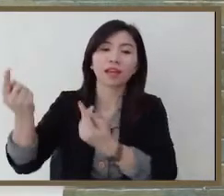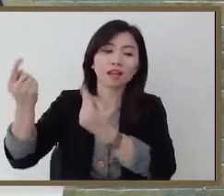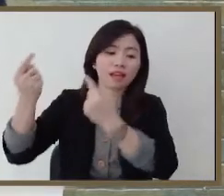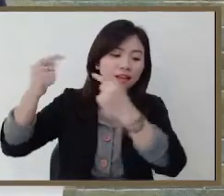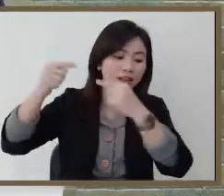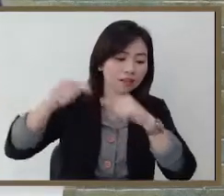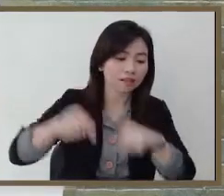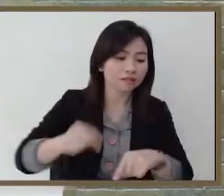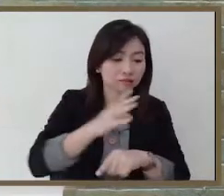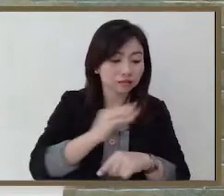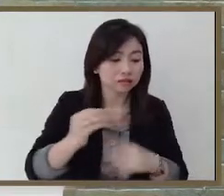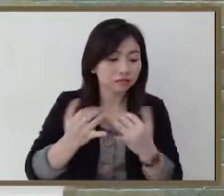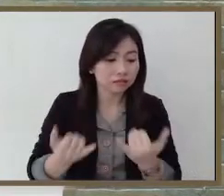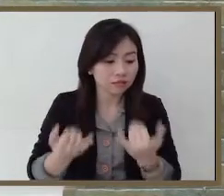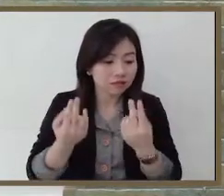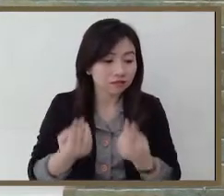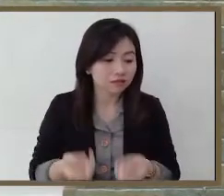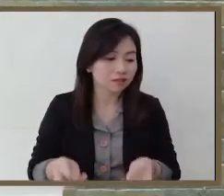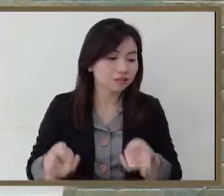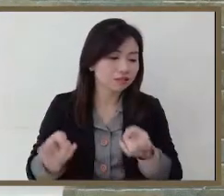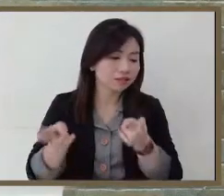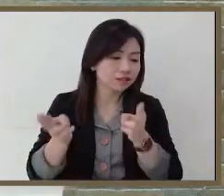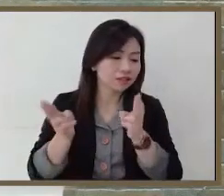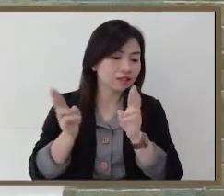forgiven, come and fly up